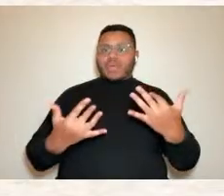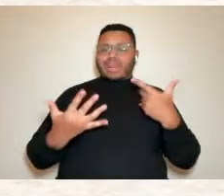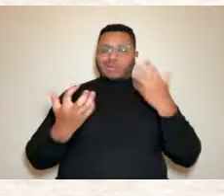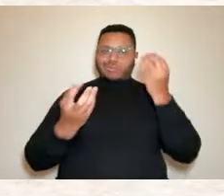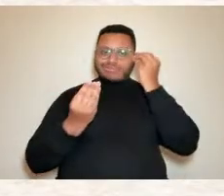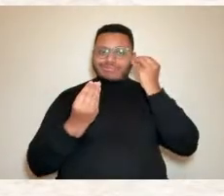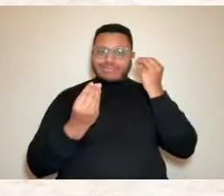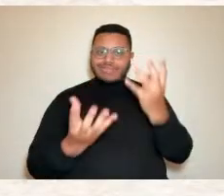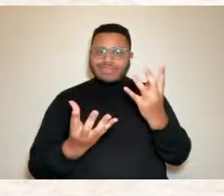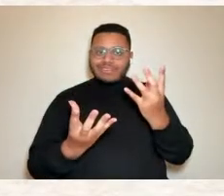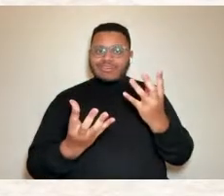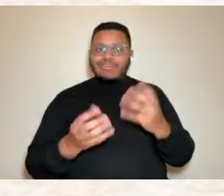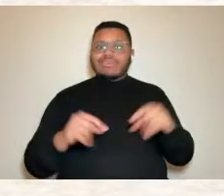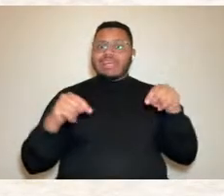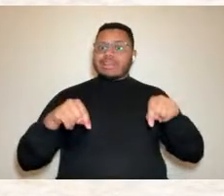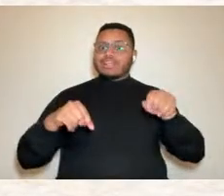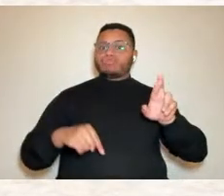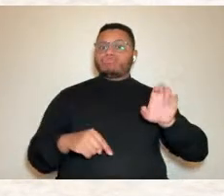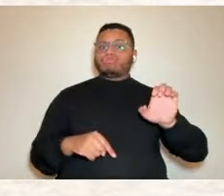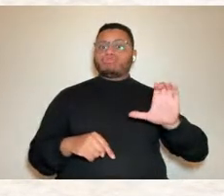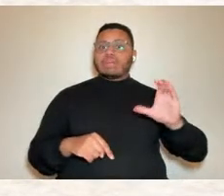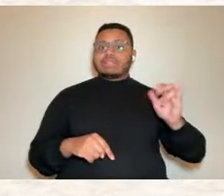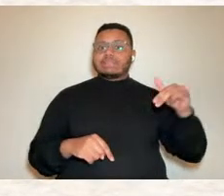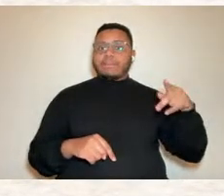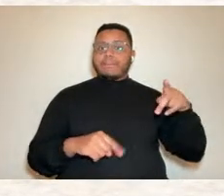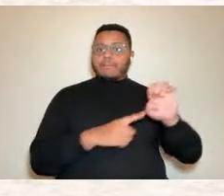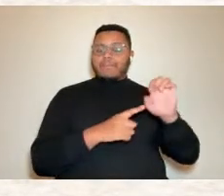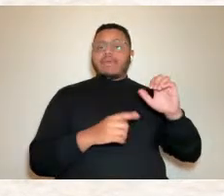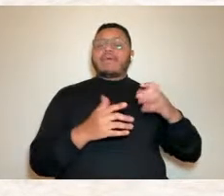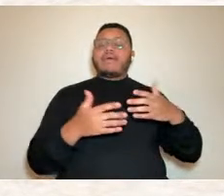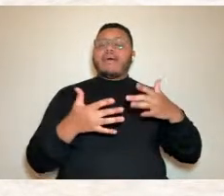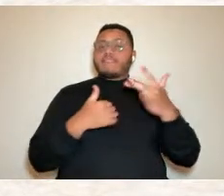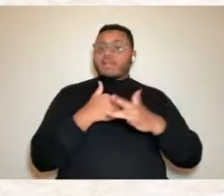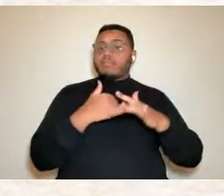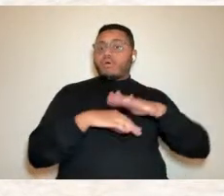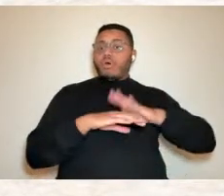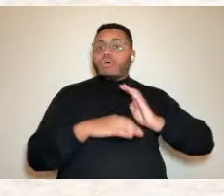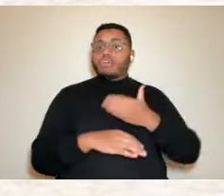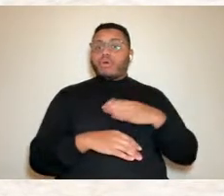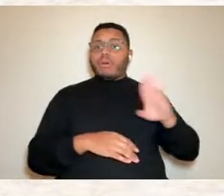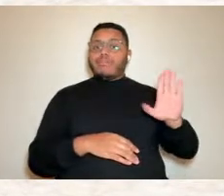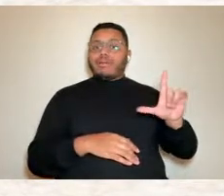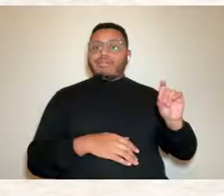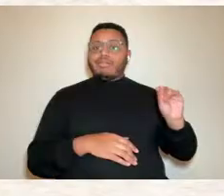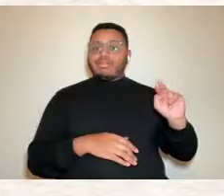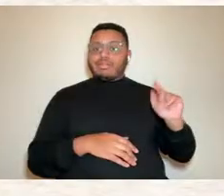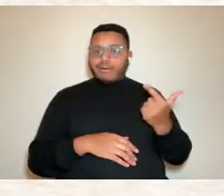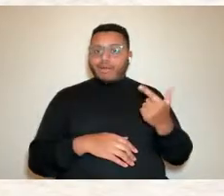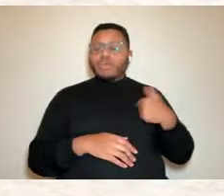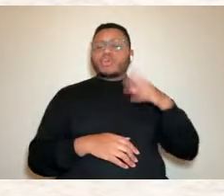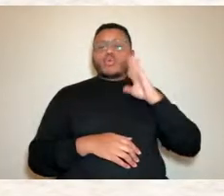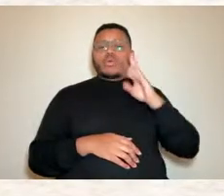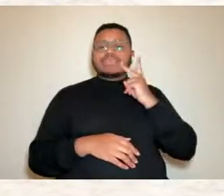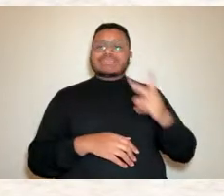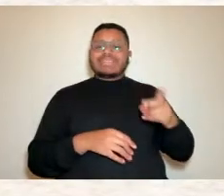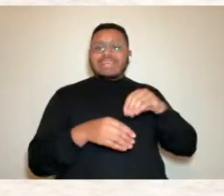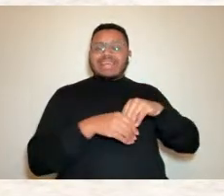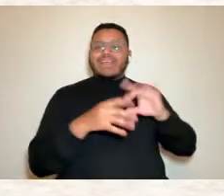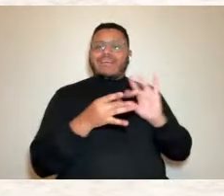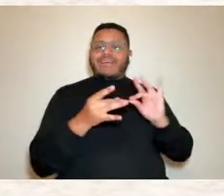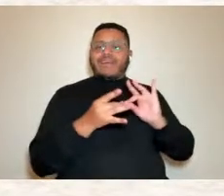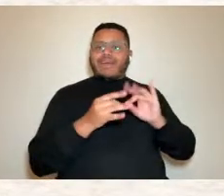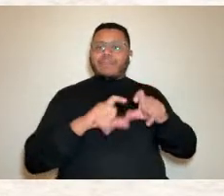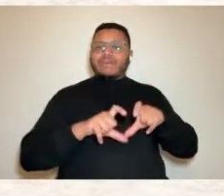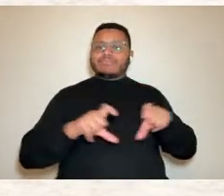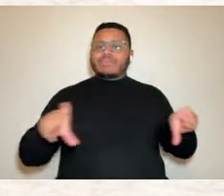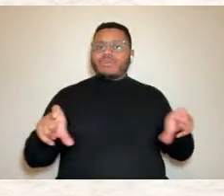all know that the recipe is available on our blog right now. So you'll see that in the comment section. And